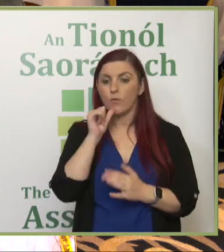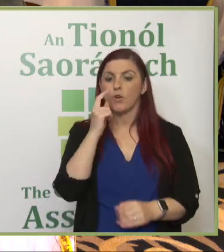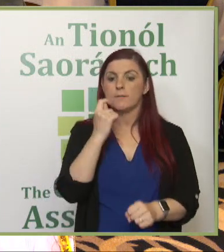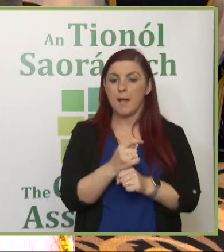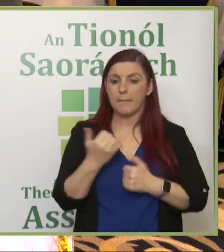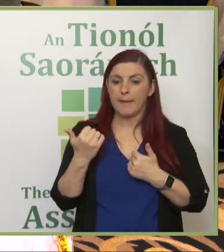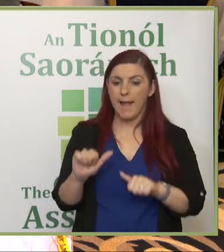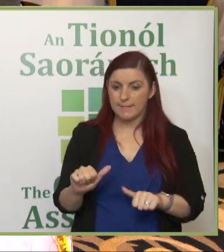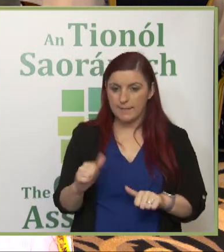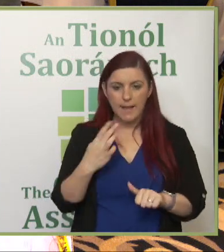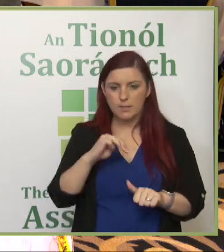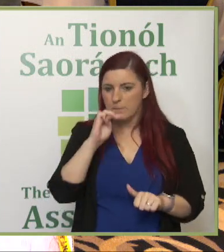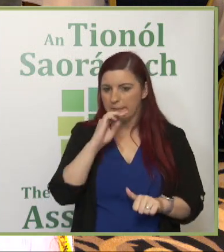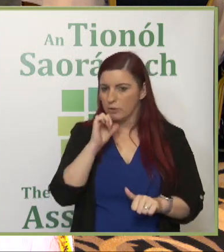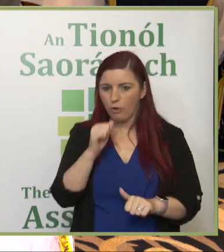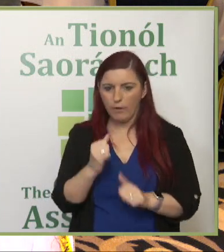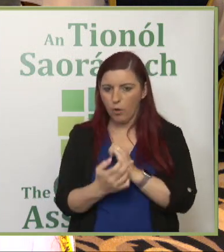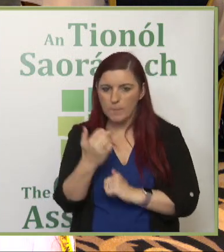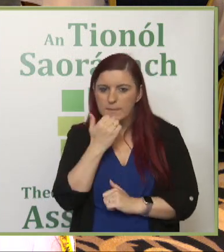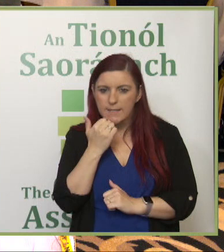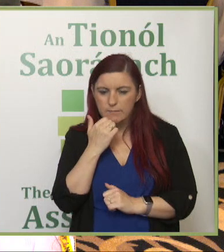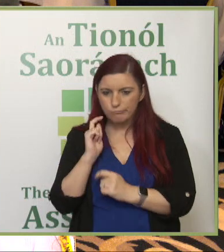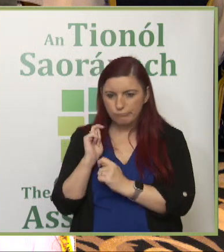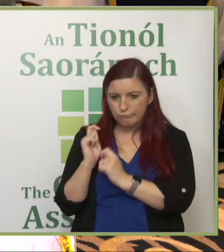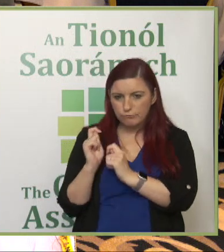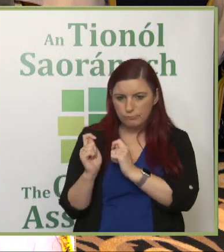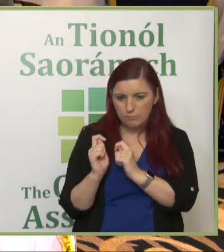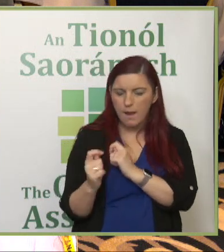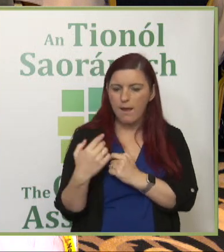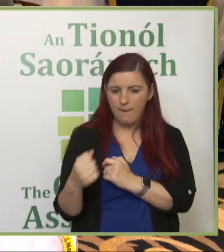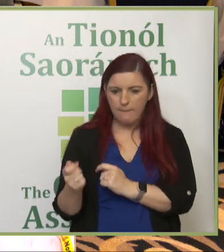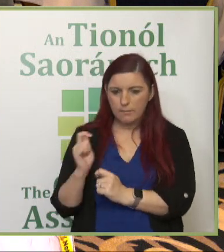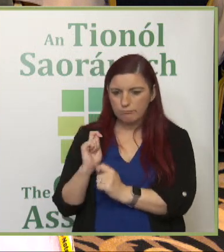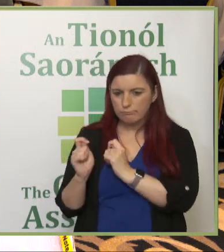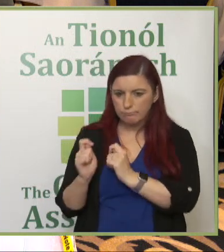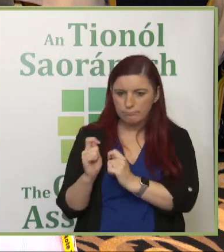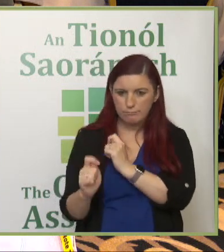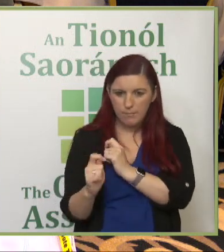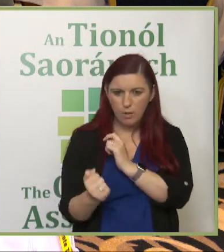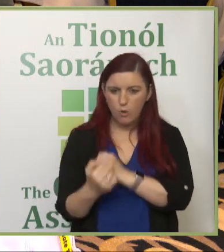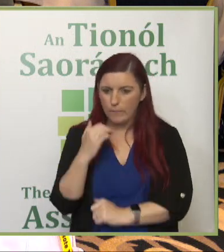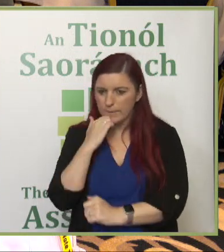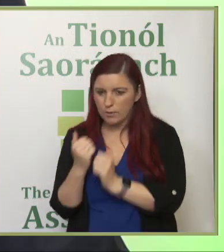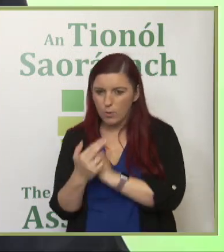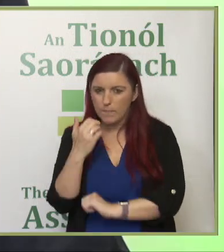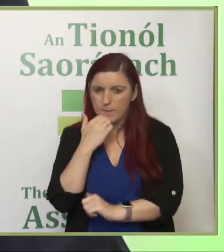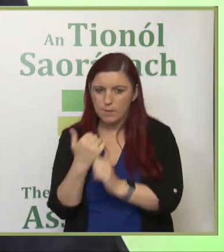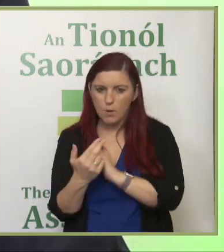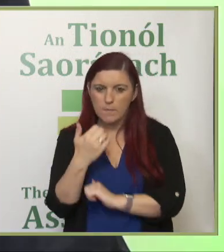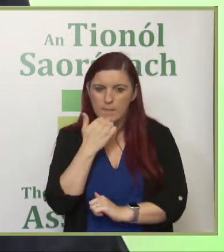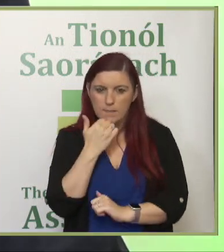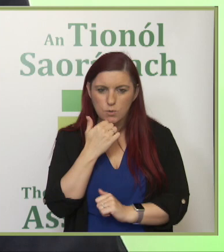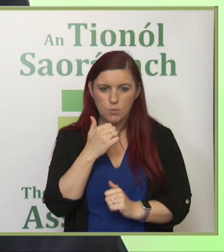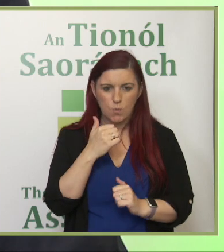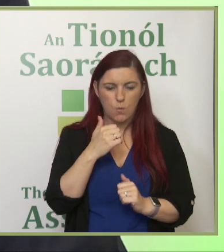enacted. That's not to say nothing has changed since 1977. So there are a series of changes made to the Act and to the schedules